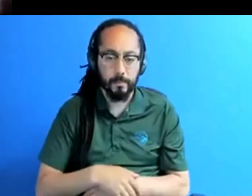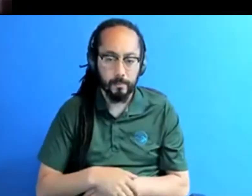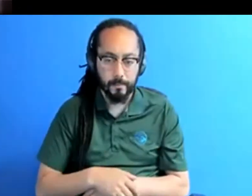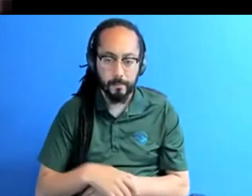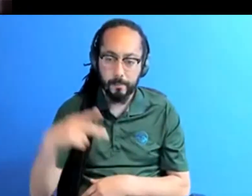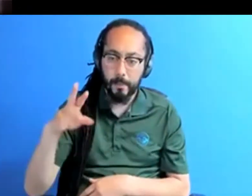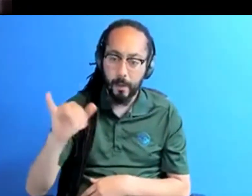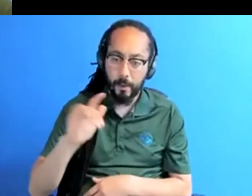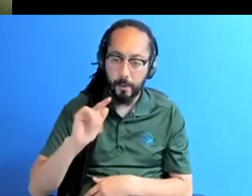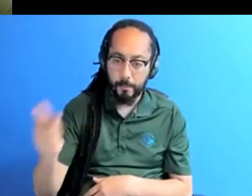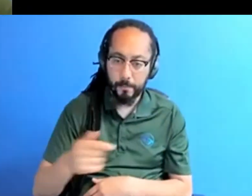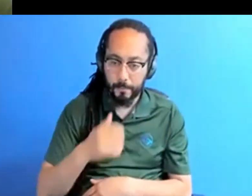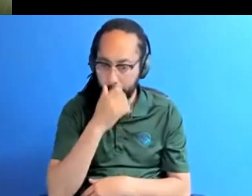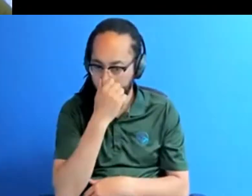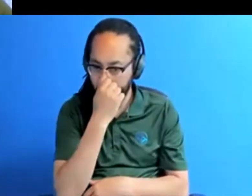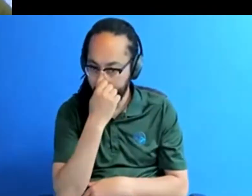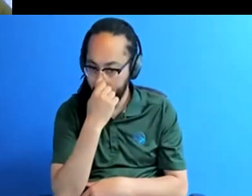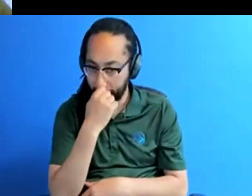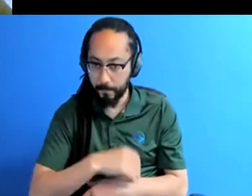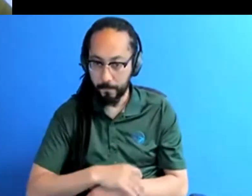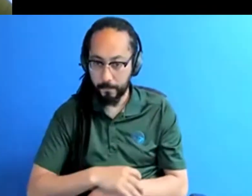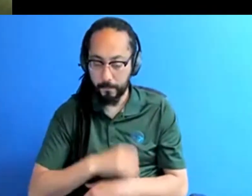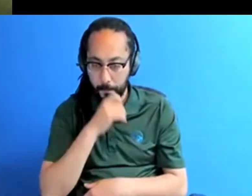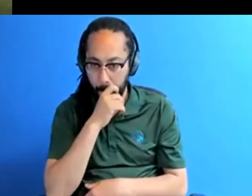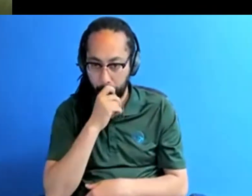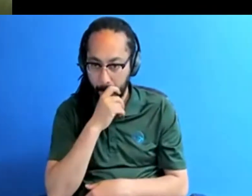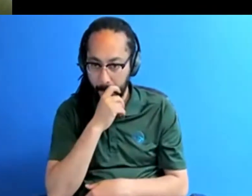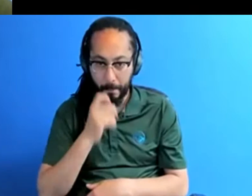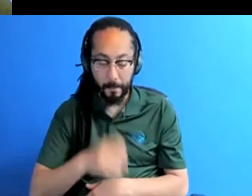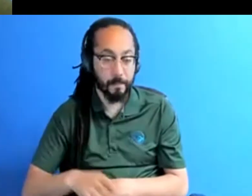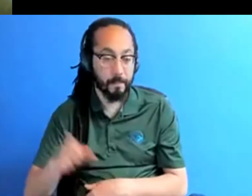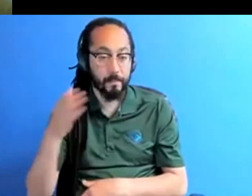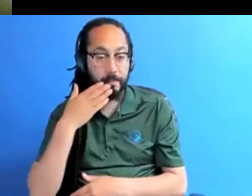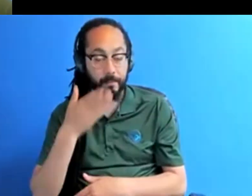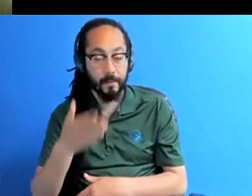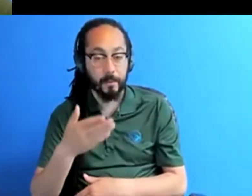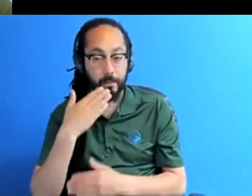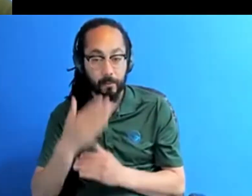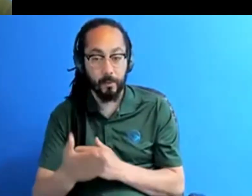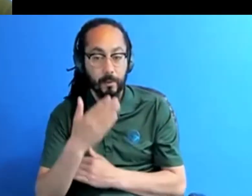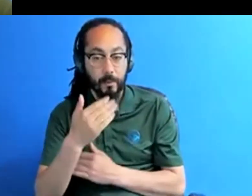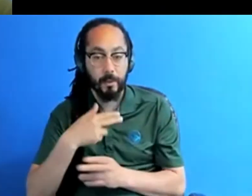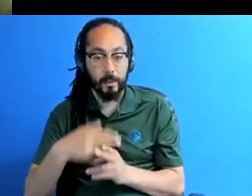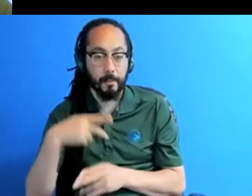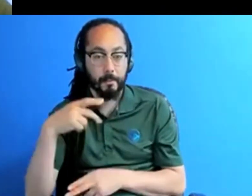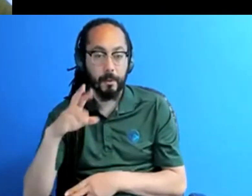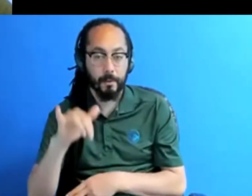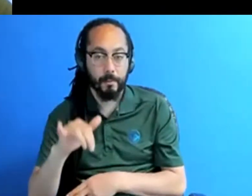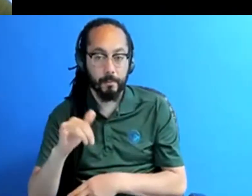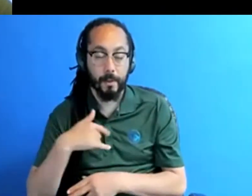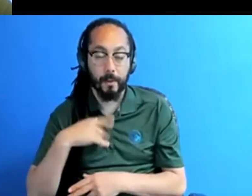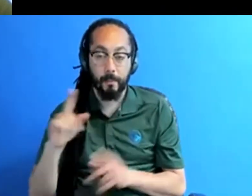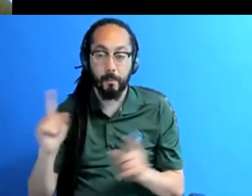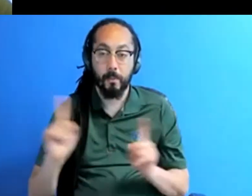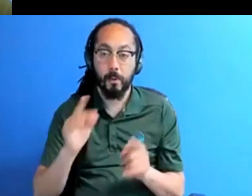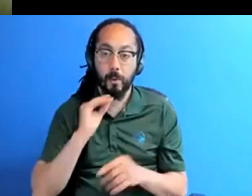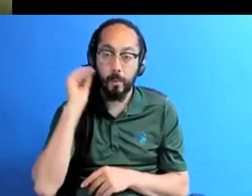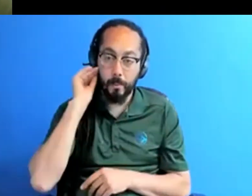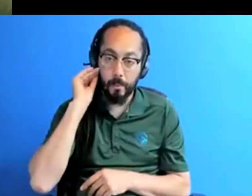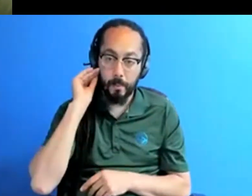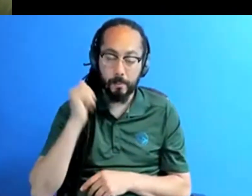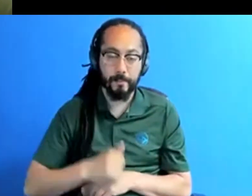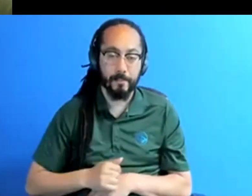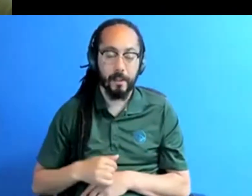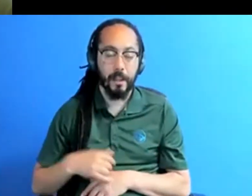you. Thank you, Charles. Good morning. I'm Perry Voulgaris. I'm at home. I have the fans